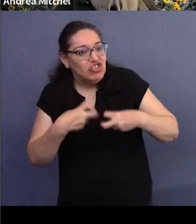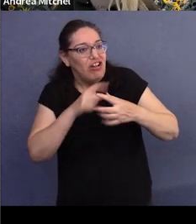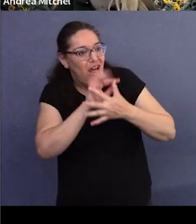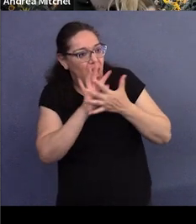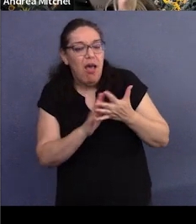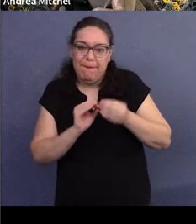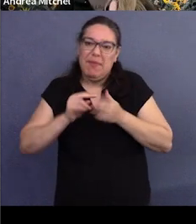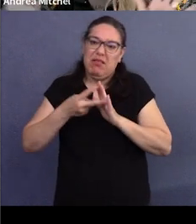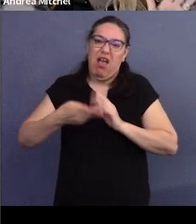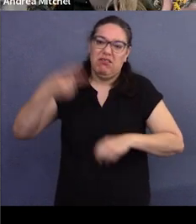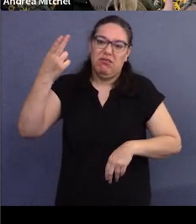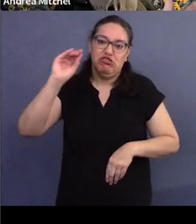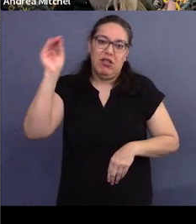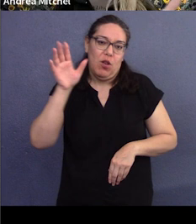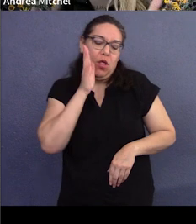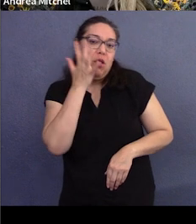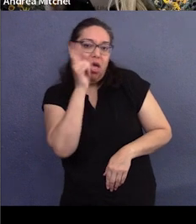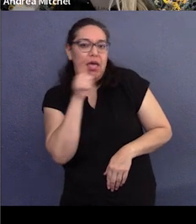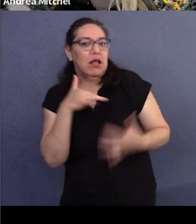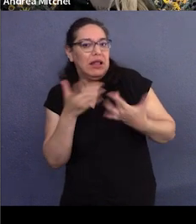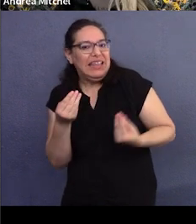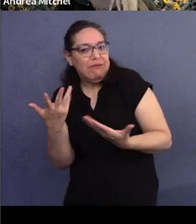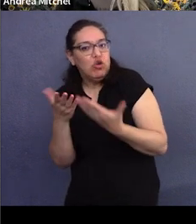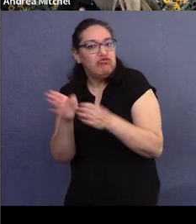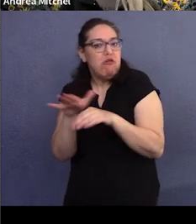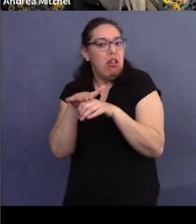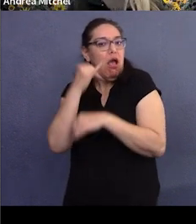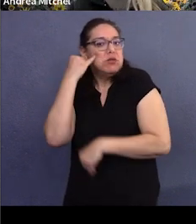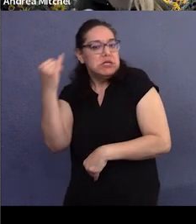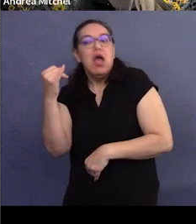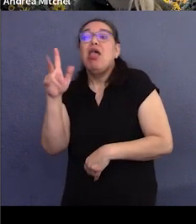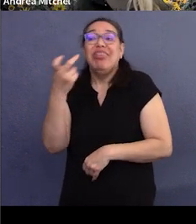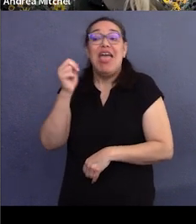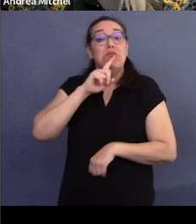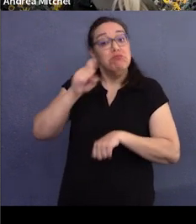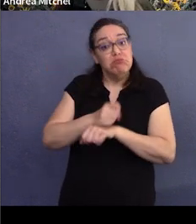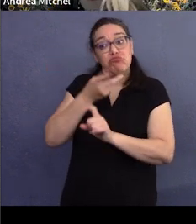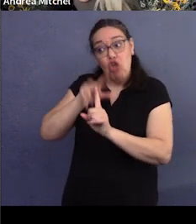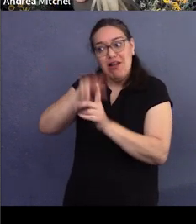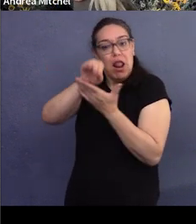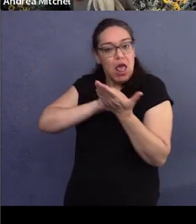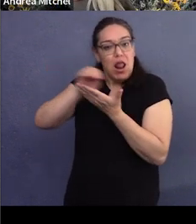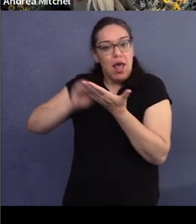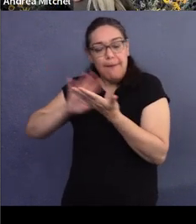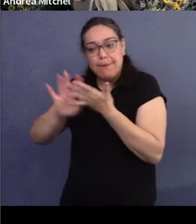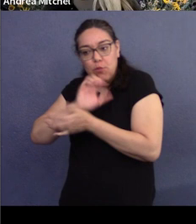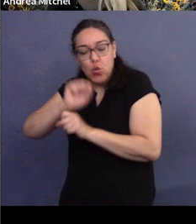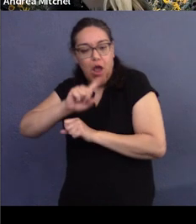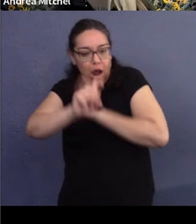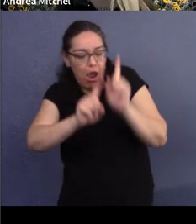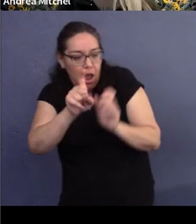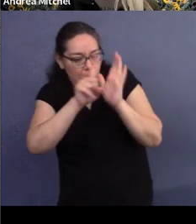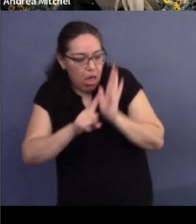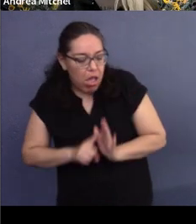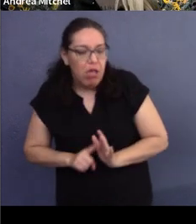higher because they usually give you an idea, but then when you actually get into it and they start doing some